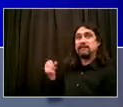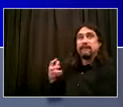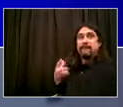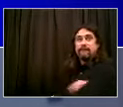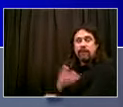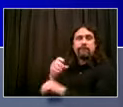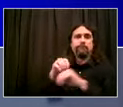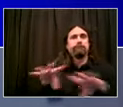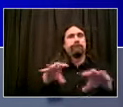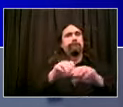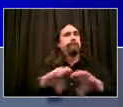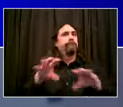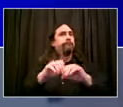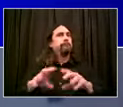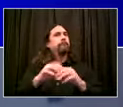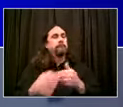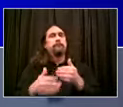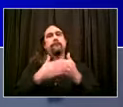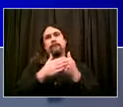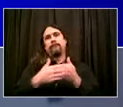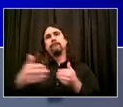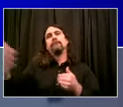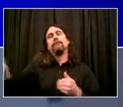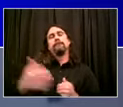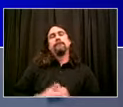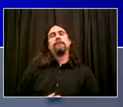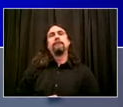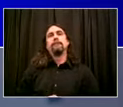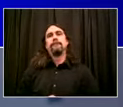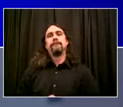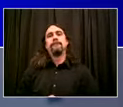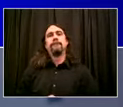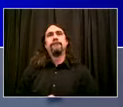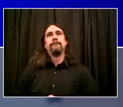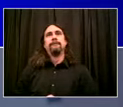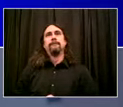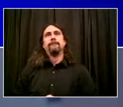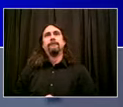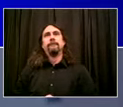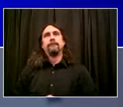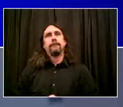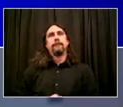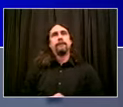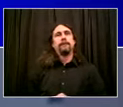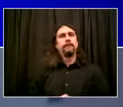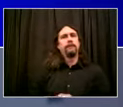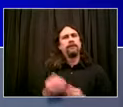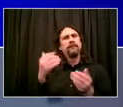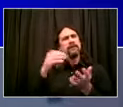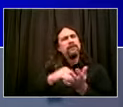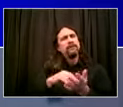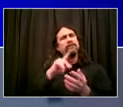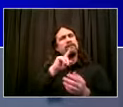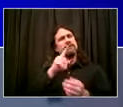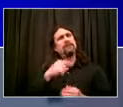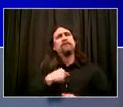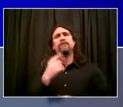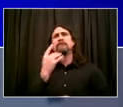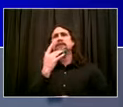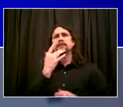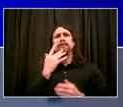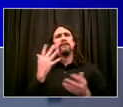allocation, not with strings attached, not through the state, just direct to New York City. We need the state to give us the freedom to vaccinate. We need to go back to normal